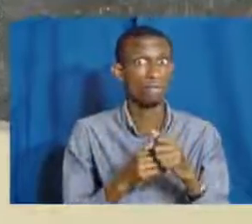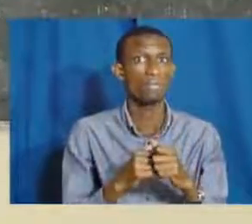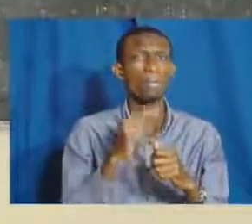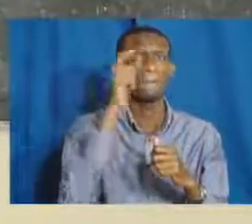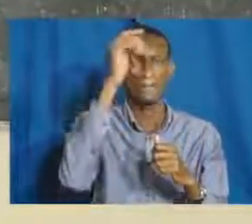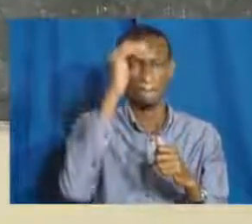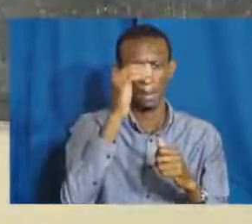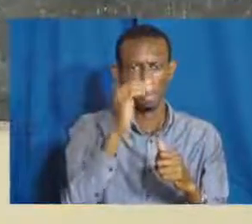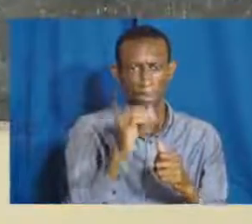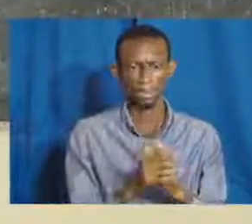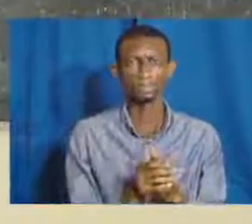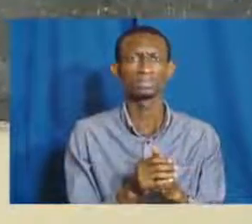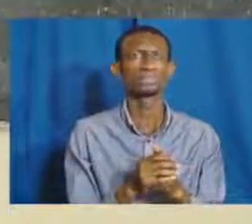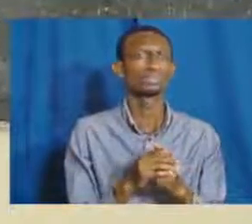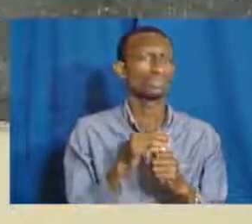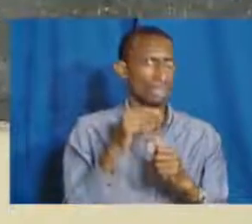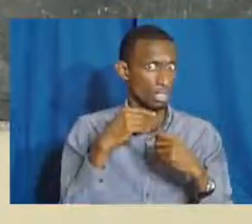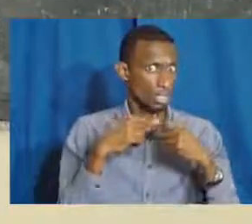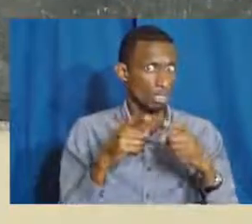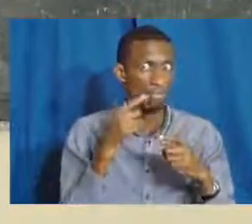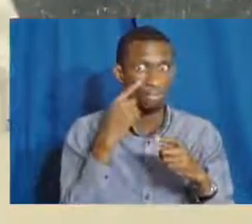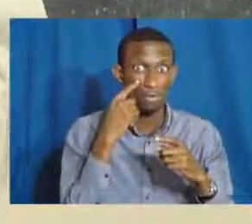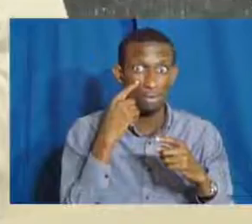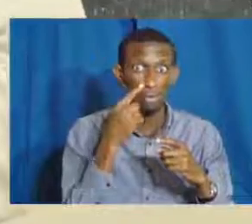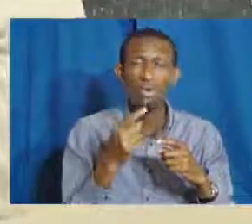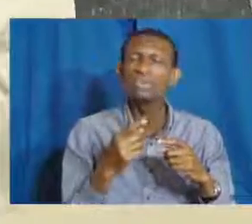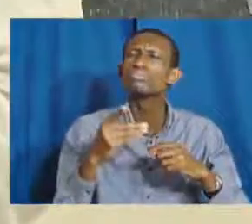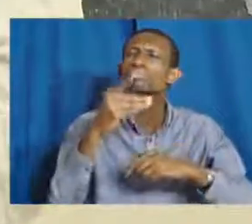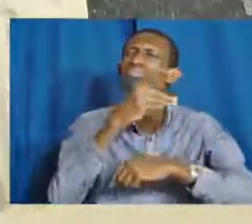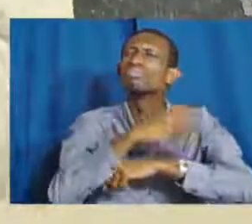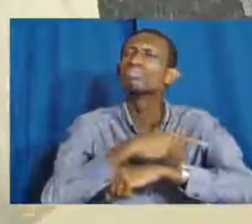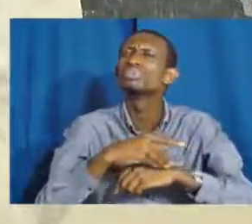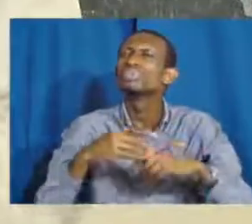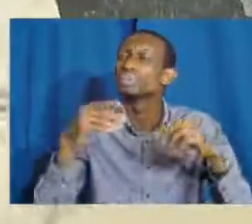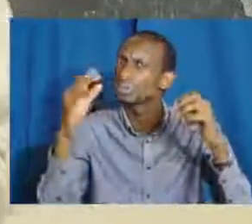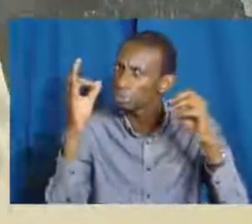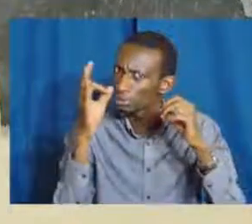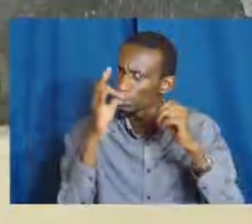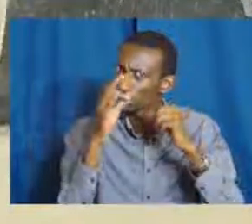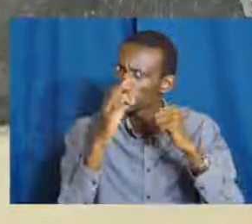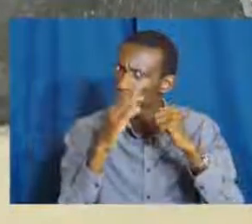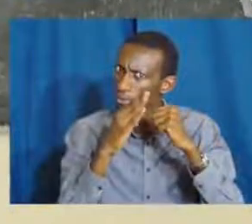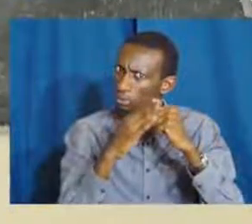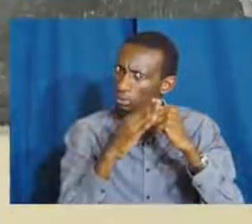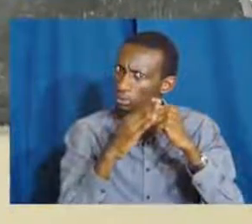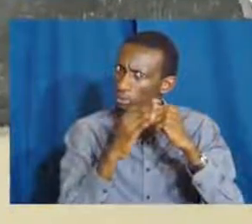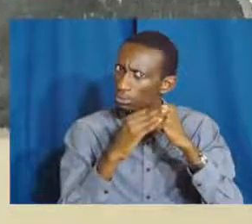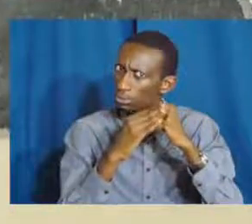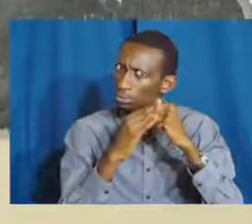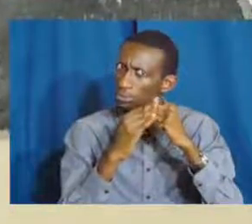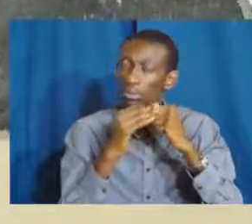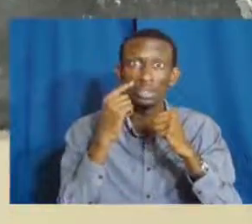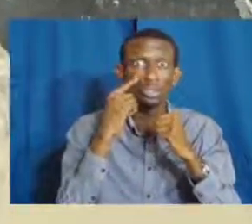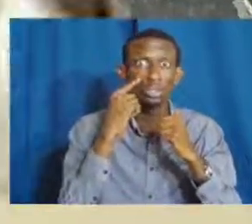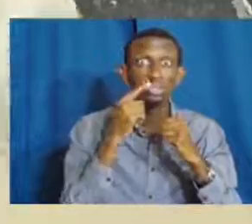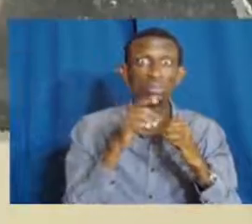day, you will find that the 8th day will be in the same position as the first one